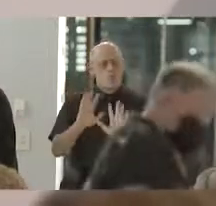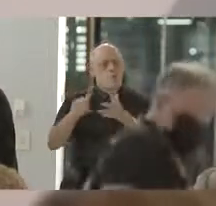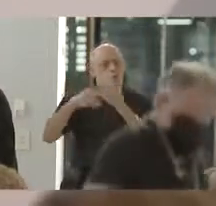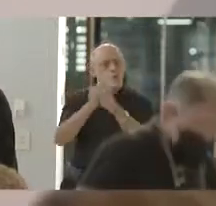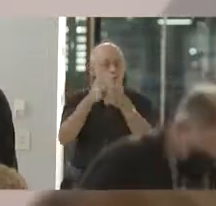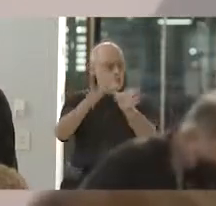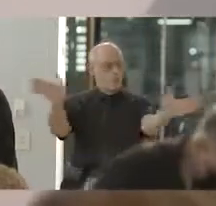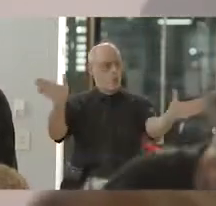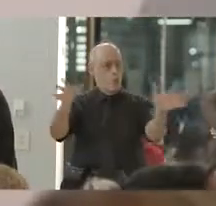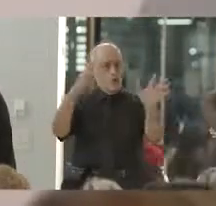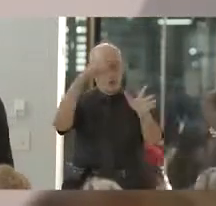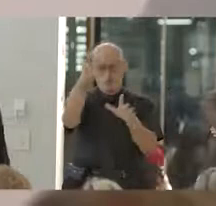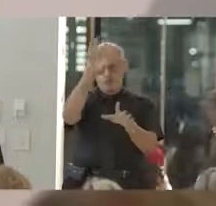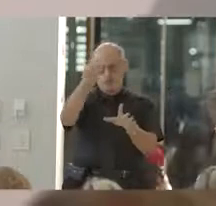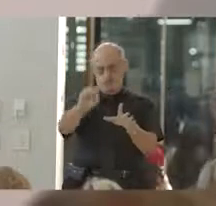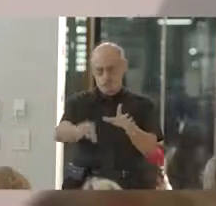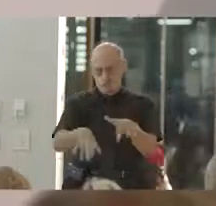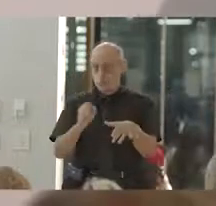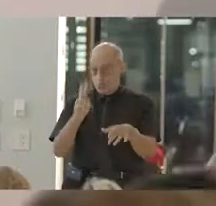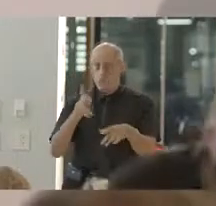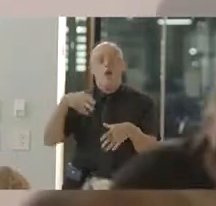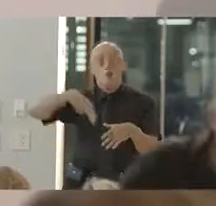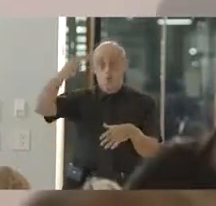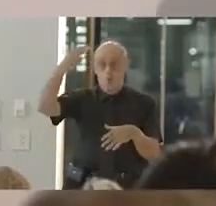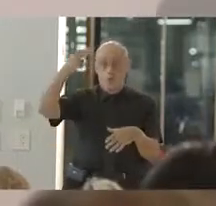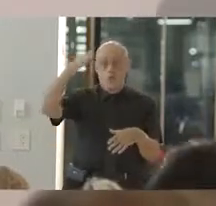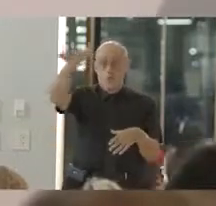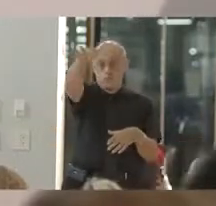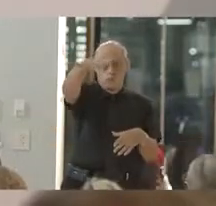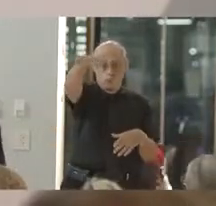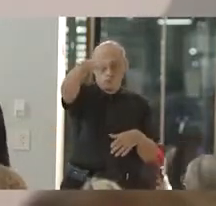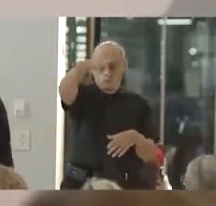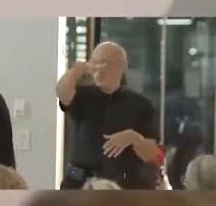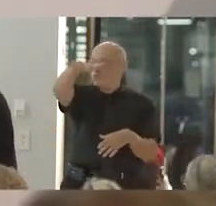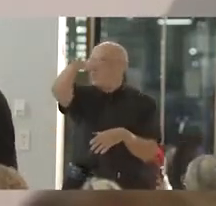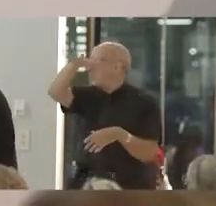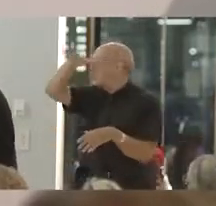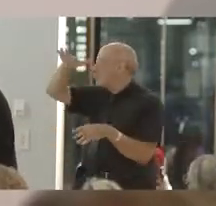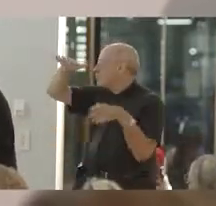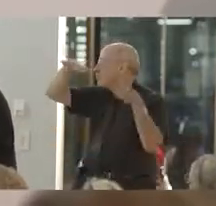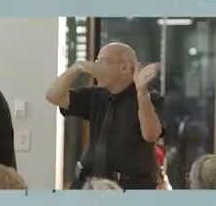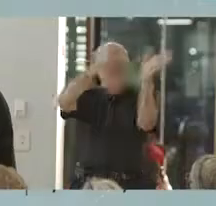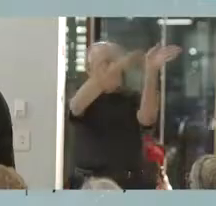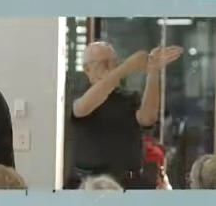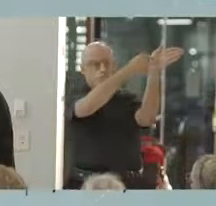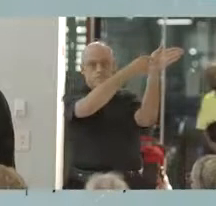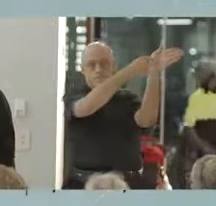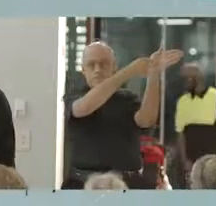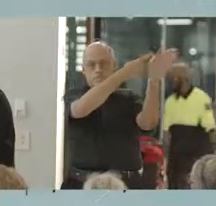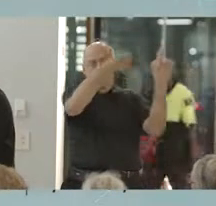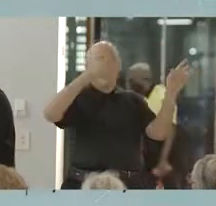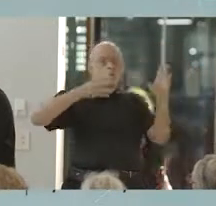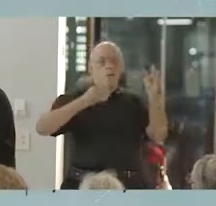with the broad strokes. In the northern area here, as we're coming away from the former